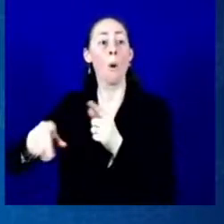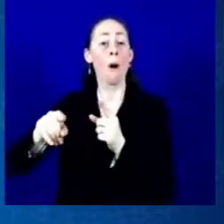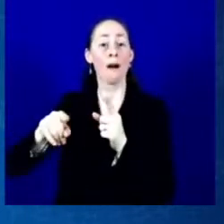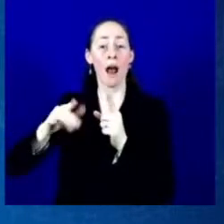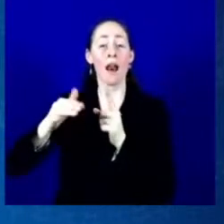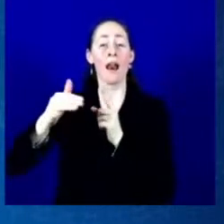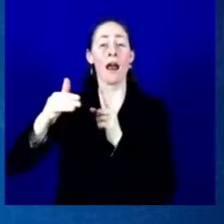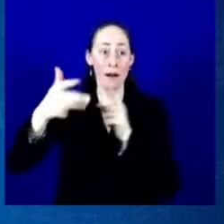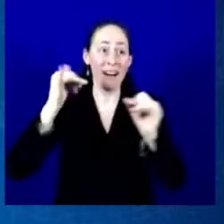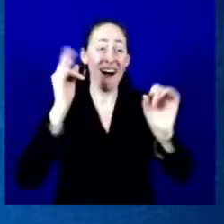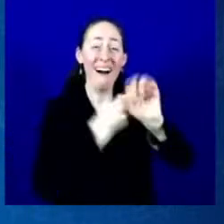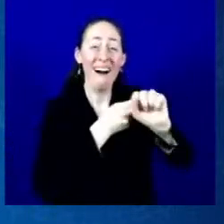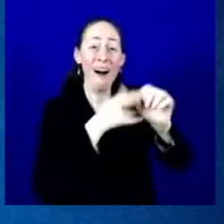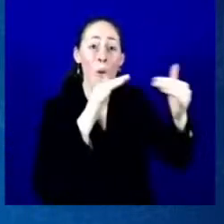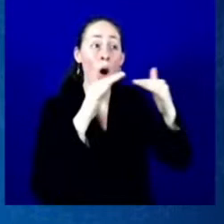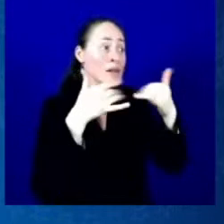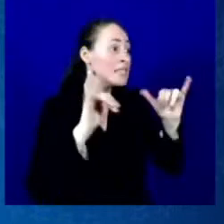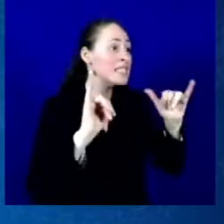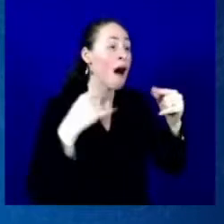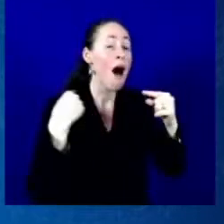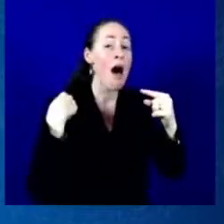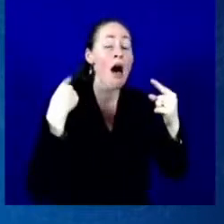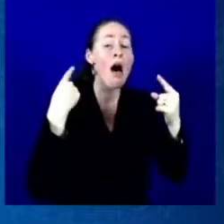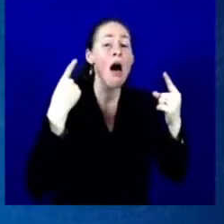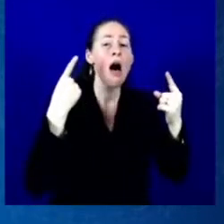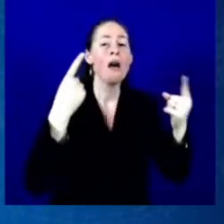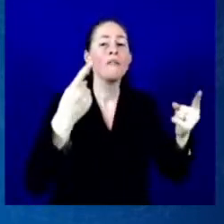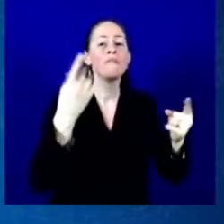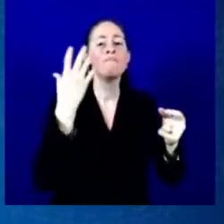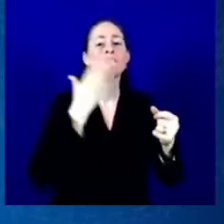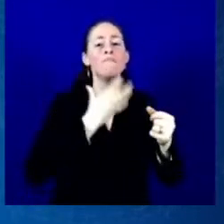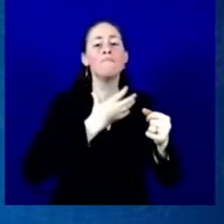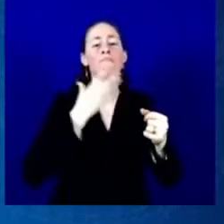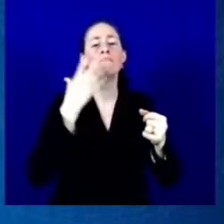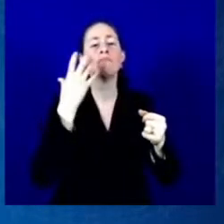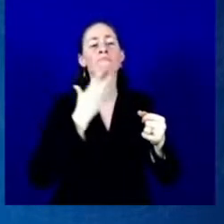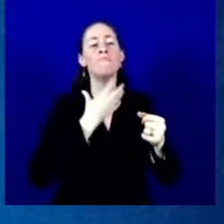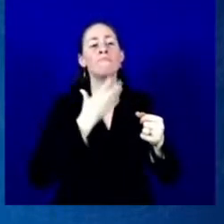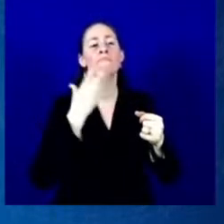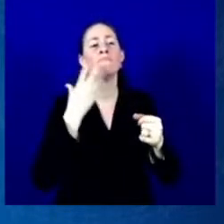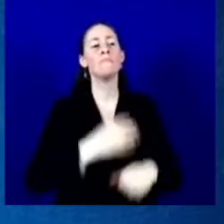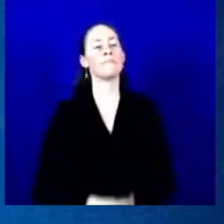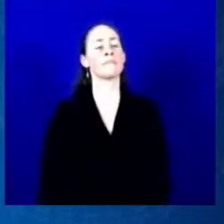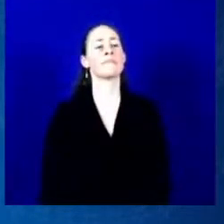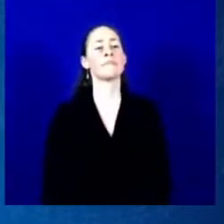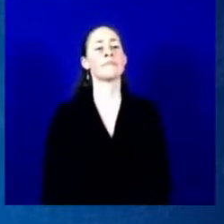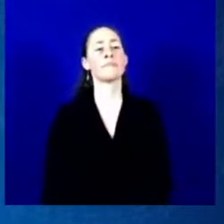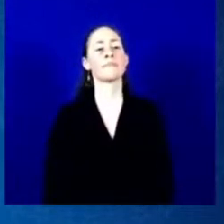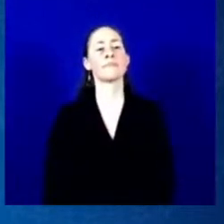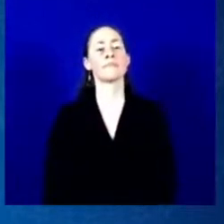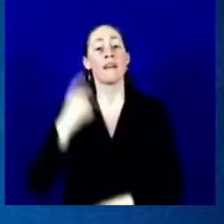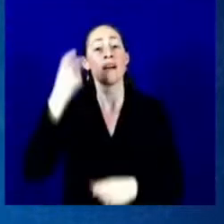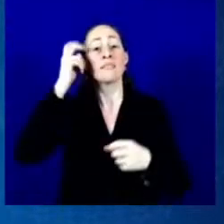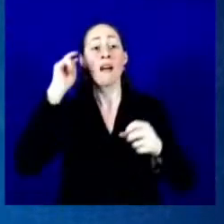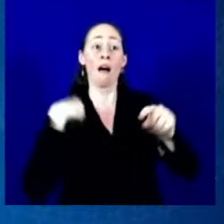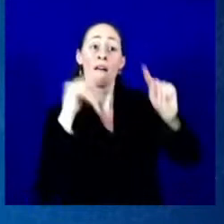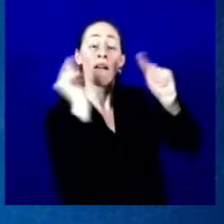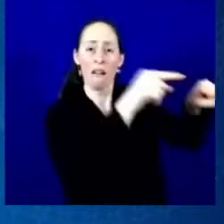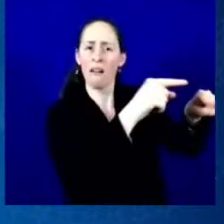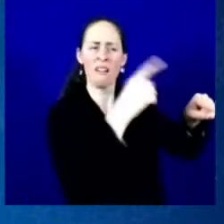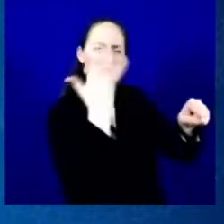of nation building. We went to Afghanistan to get the terrorists who attacked us on 9/11.